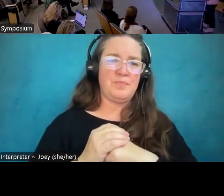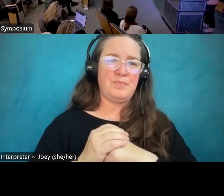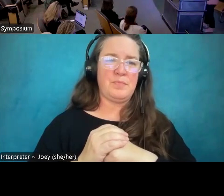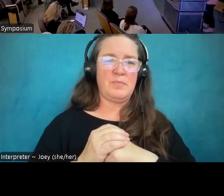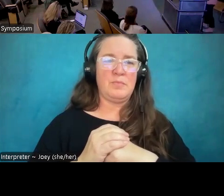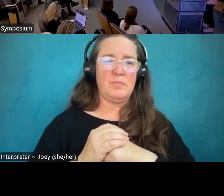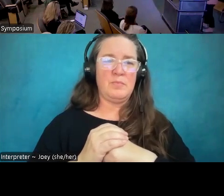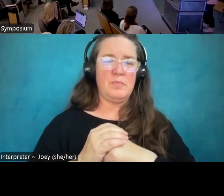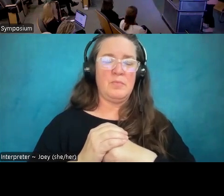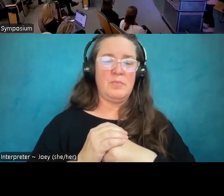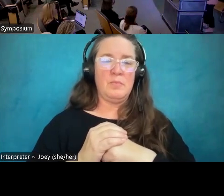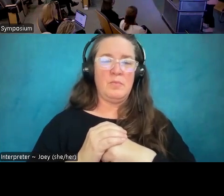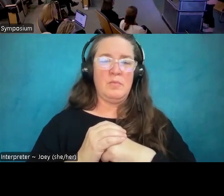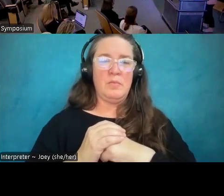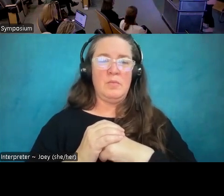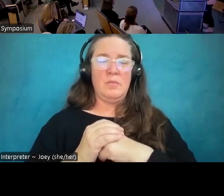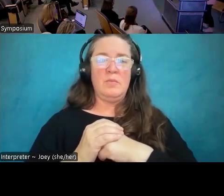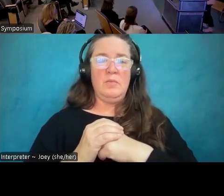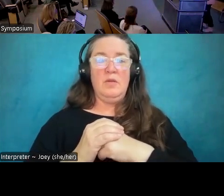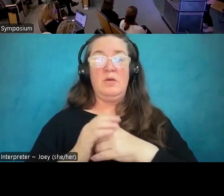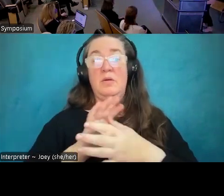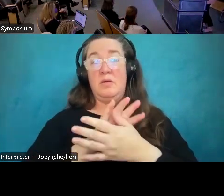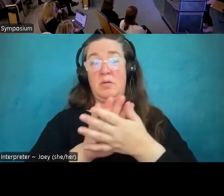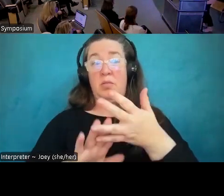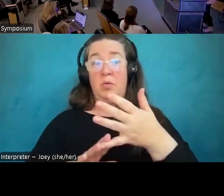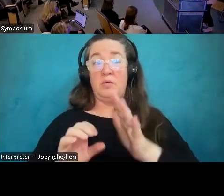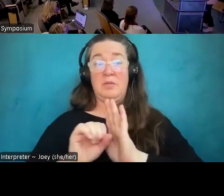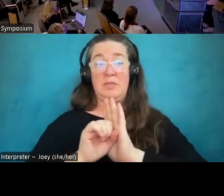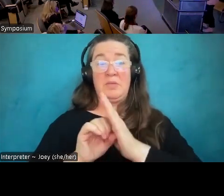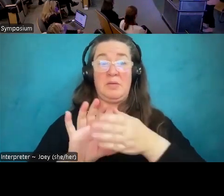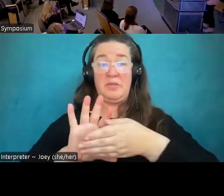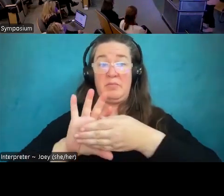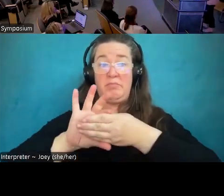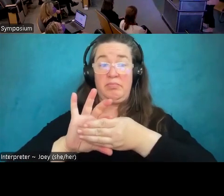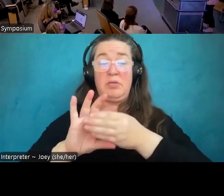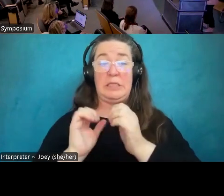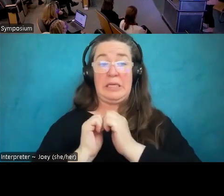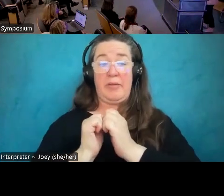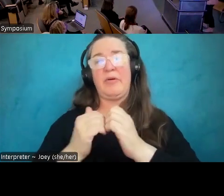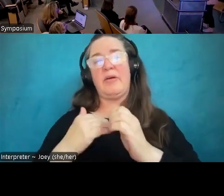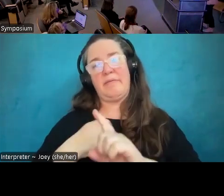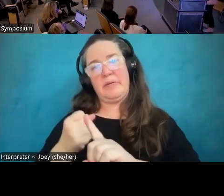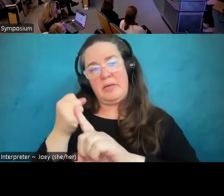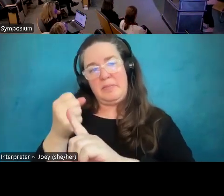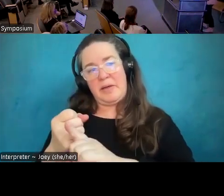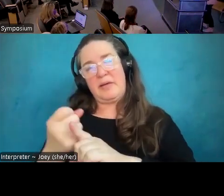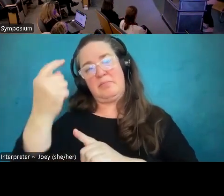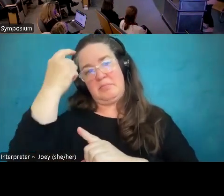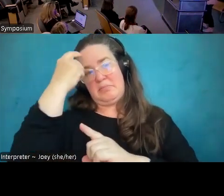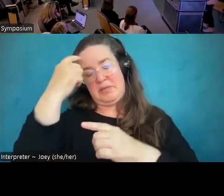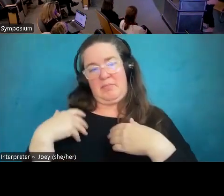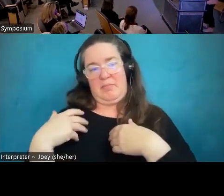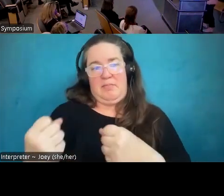And together, all of the symptoms they're experiencing have really important psychological impacts on their